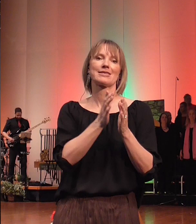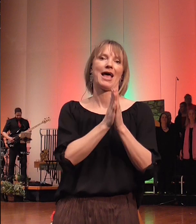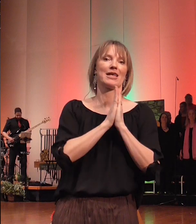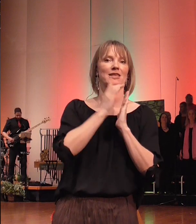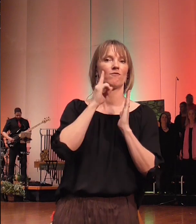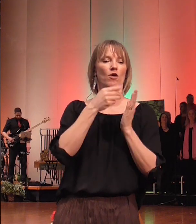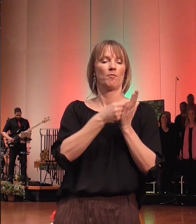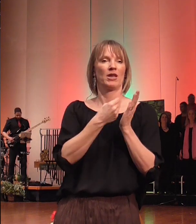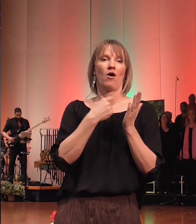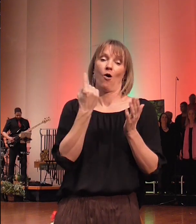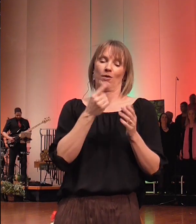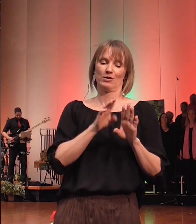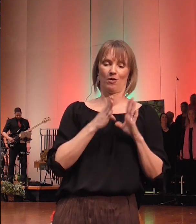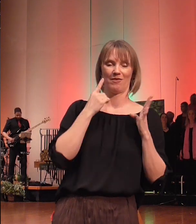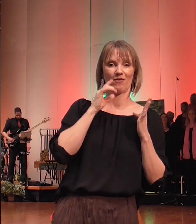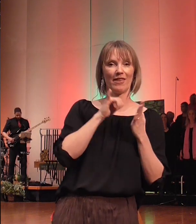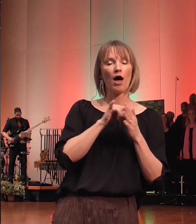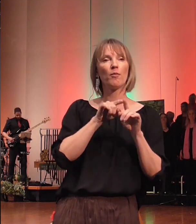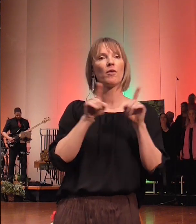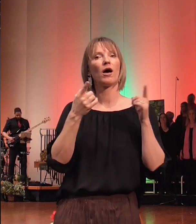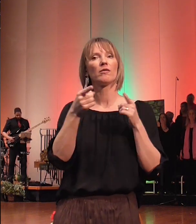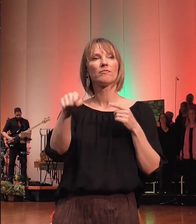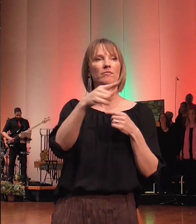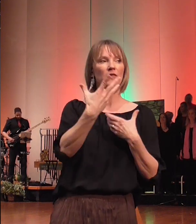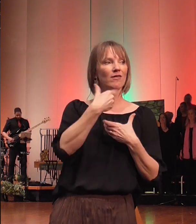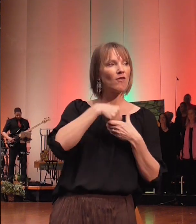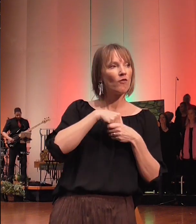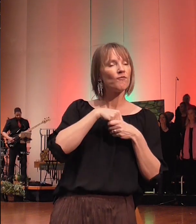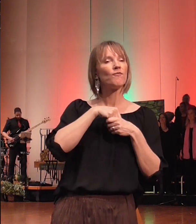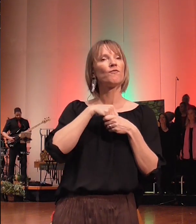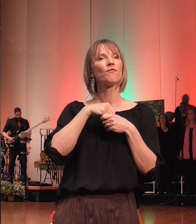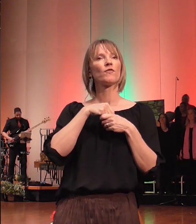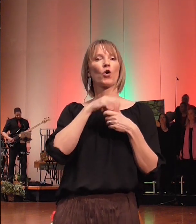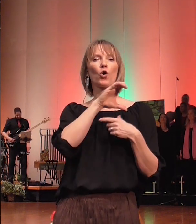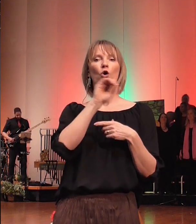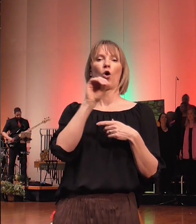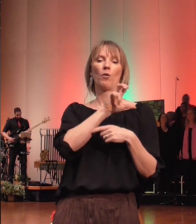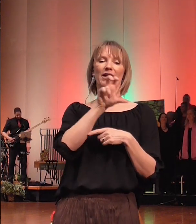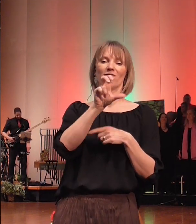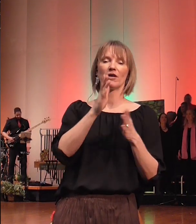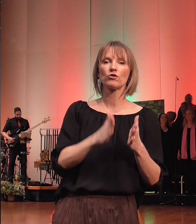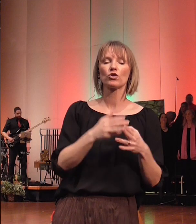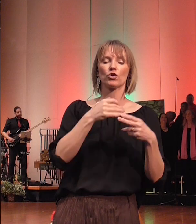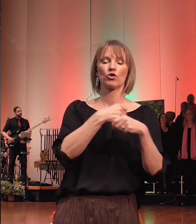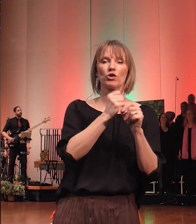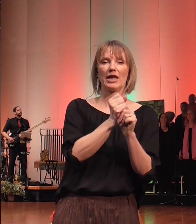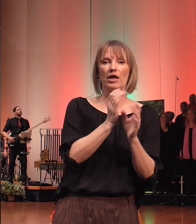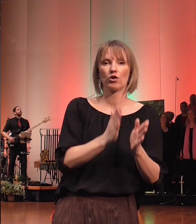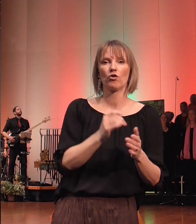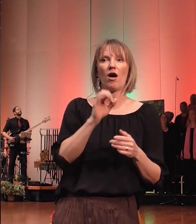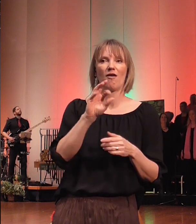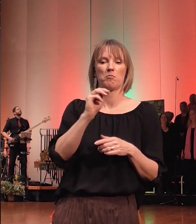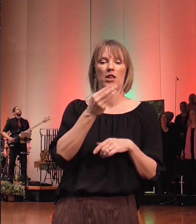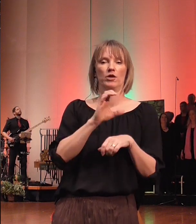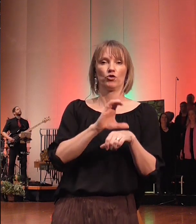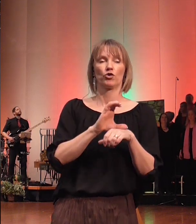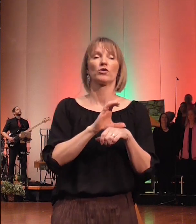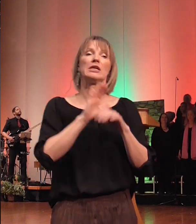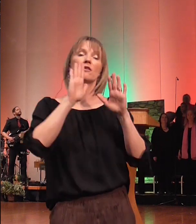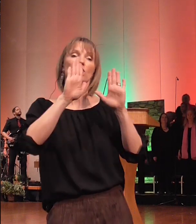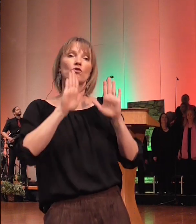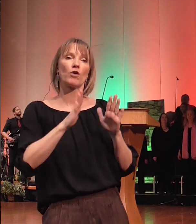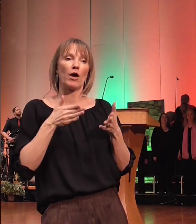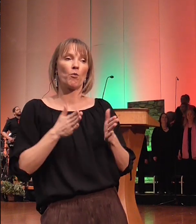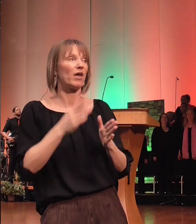money. We're always open to that, but it's about engaging you as a co-investor and co-creator of Mile High Church. It's a great